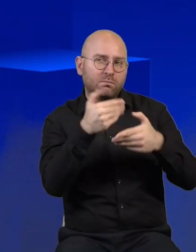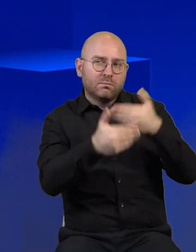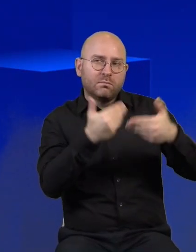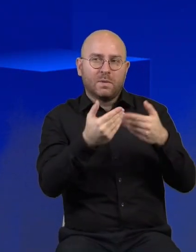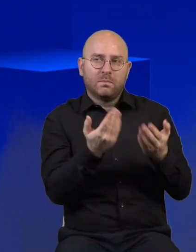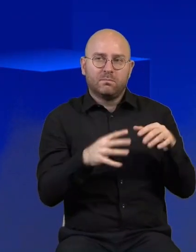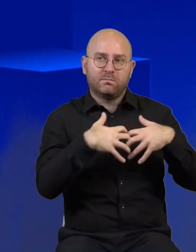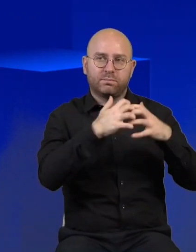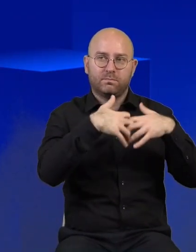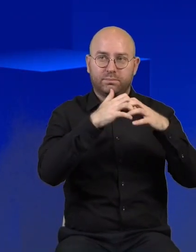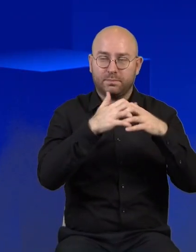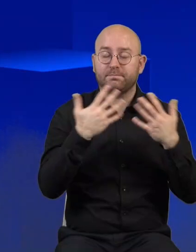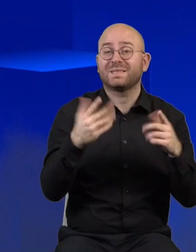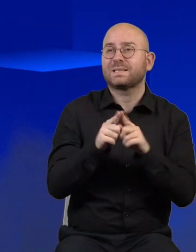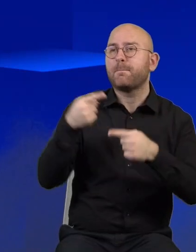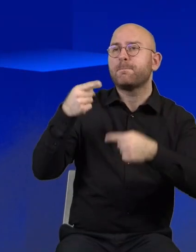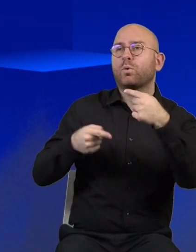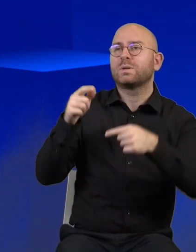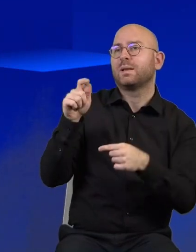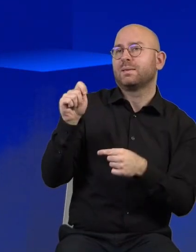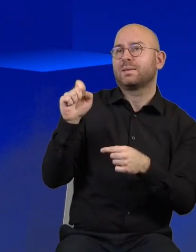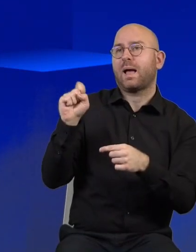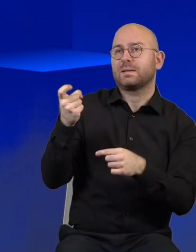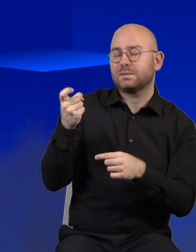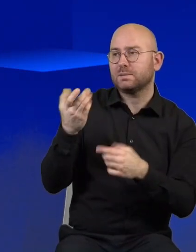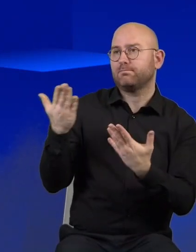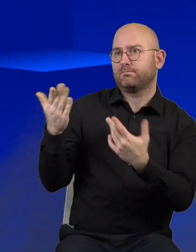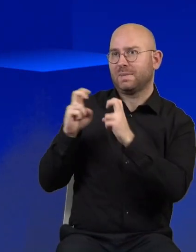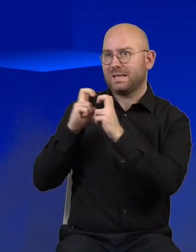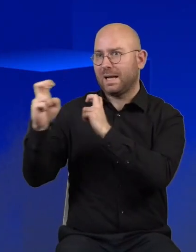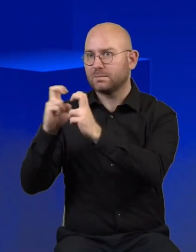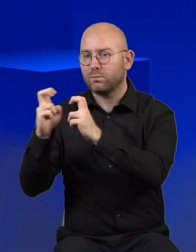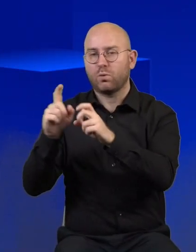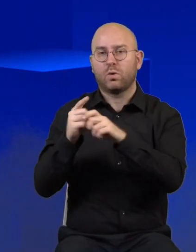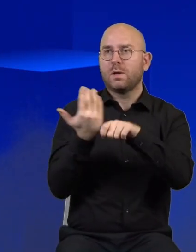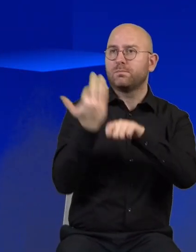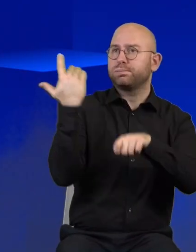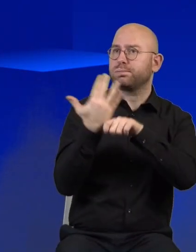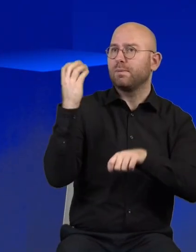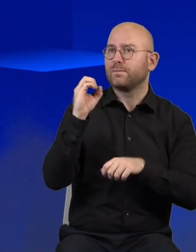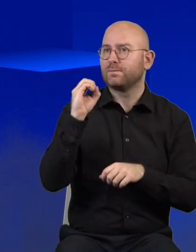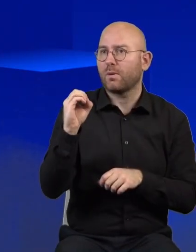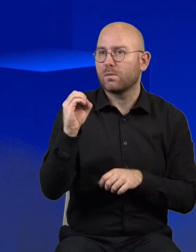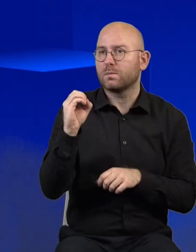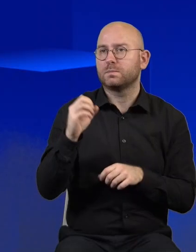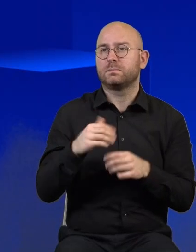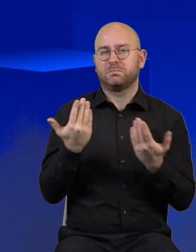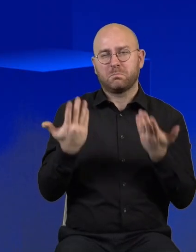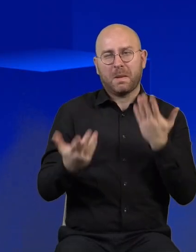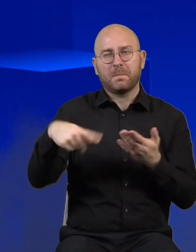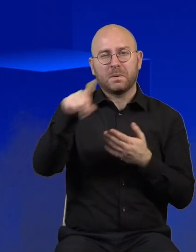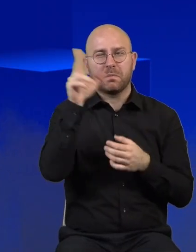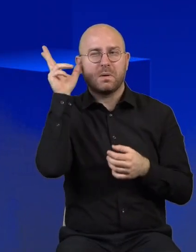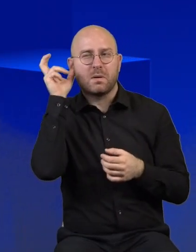emission. And as you probably heard or at least read in the press, and it was